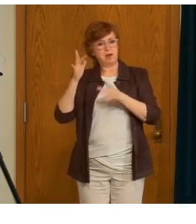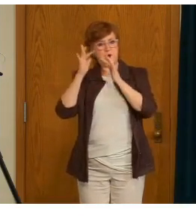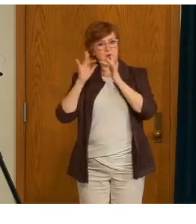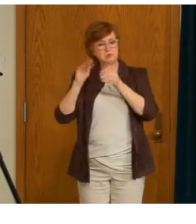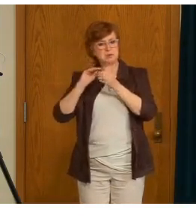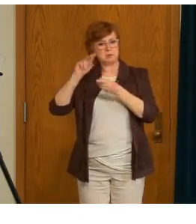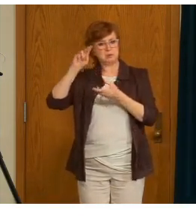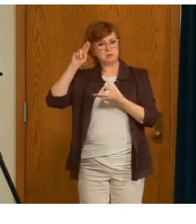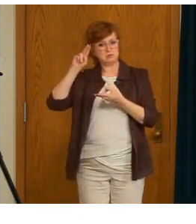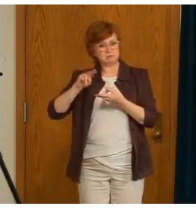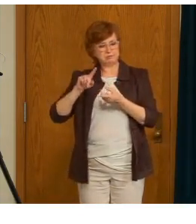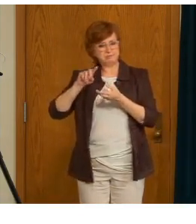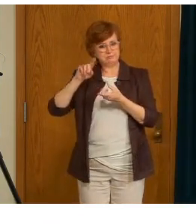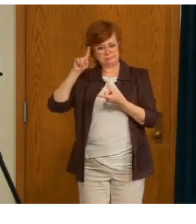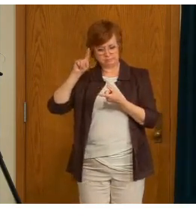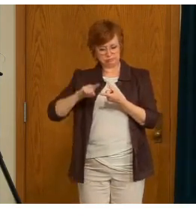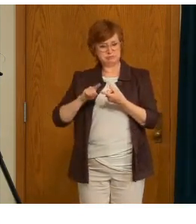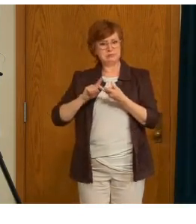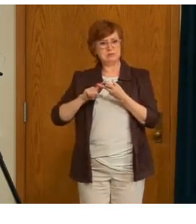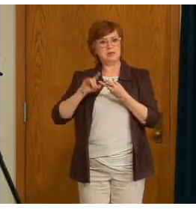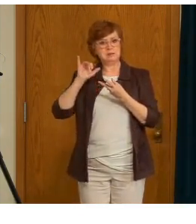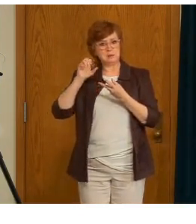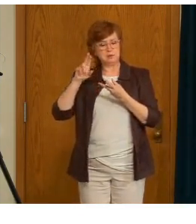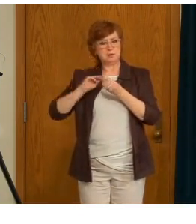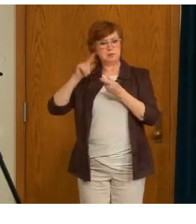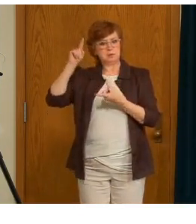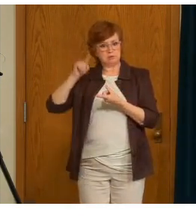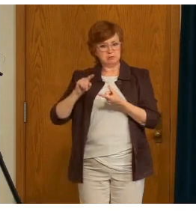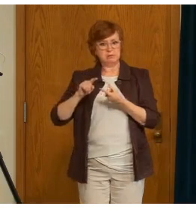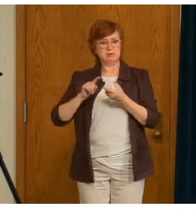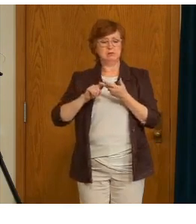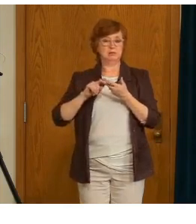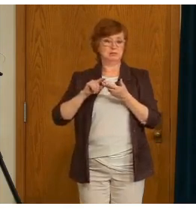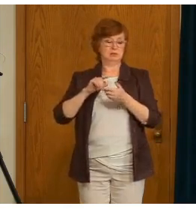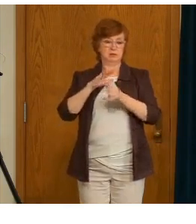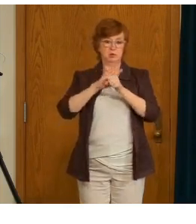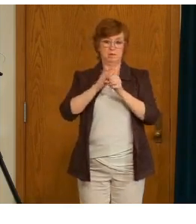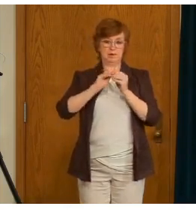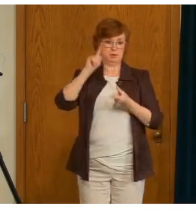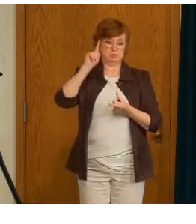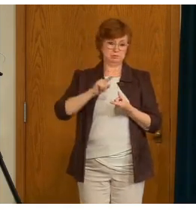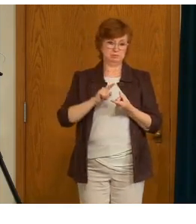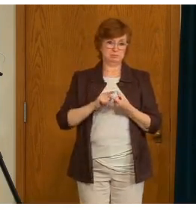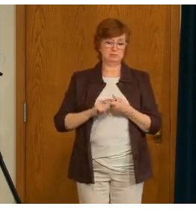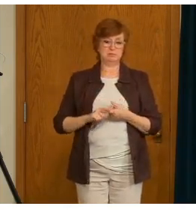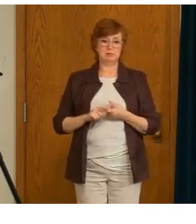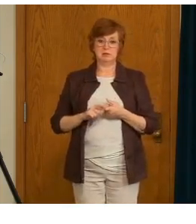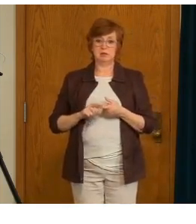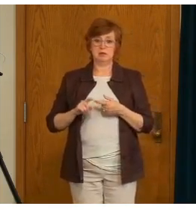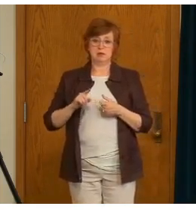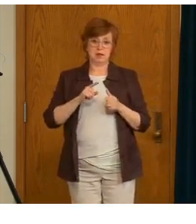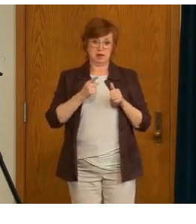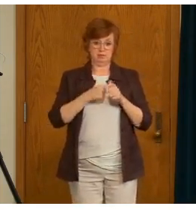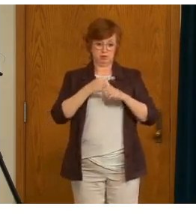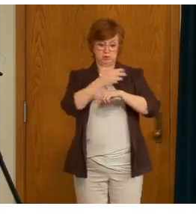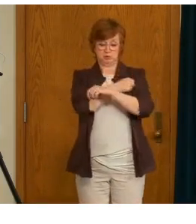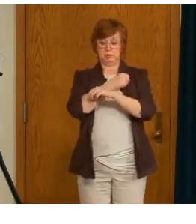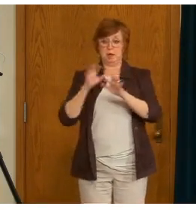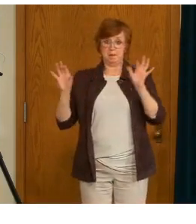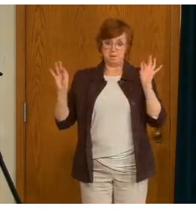the ICU cases lower, and we see case numbers lower. So that's why that is tied to the first dose. The second dose is absolutely